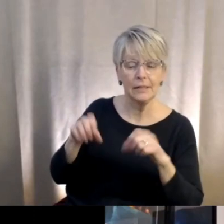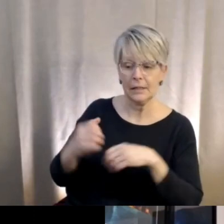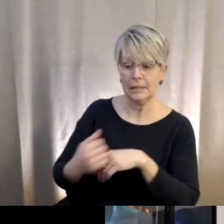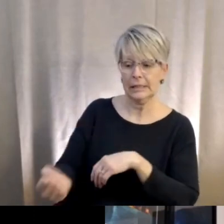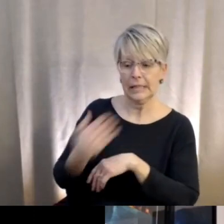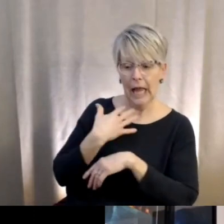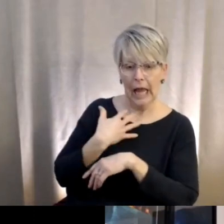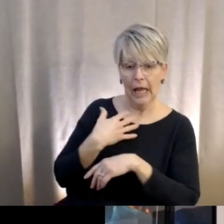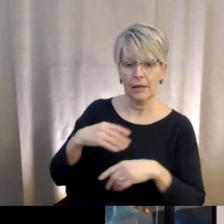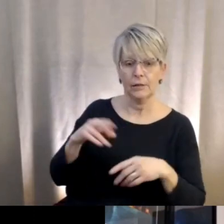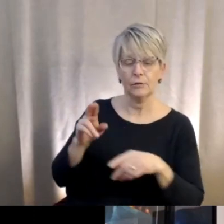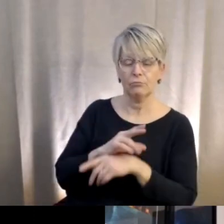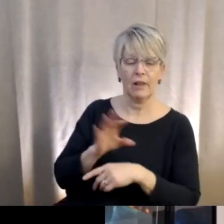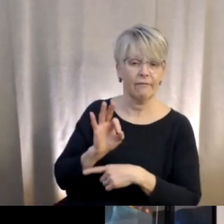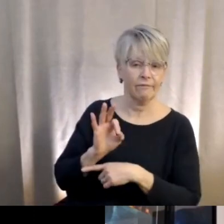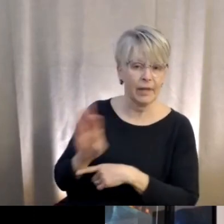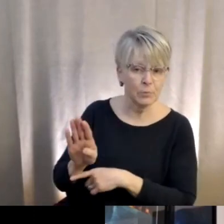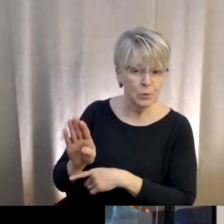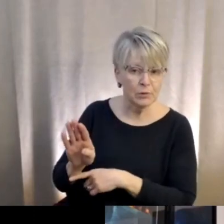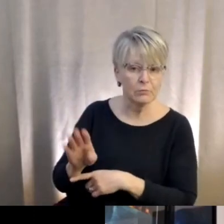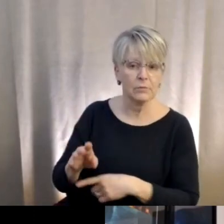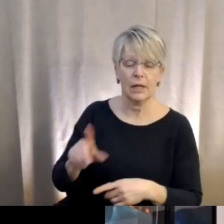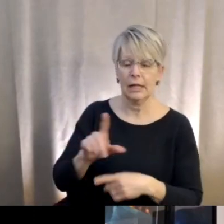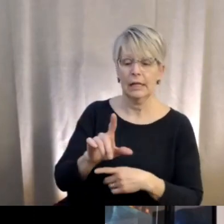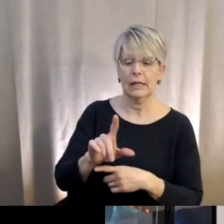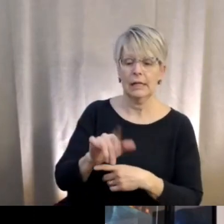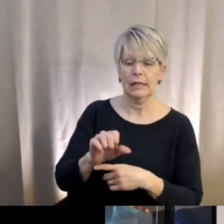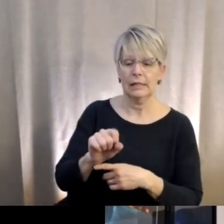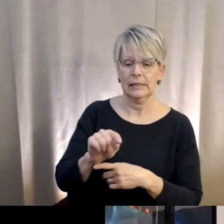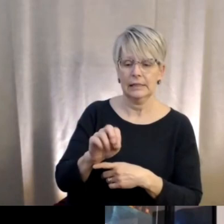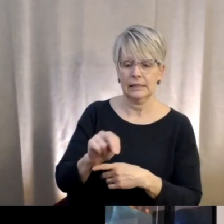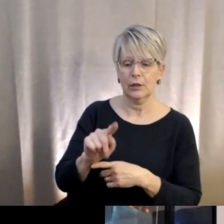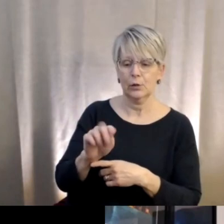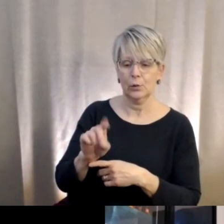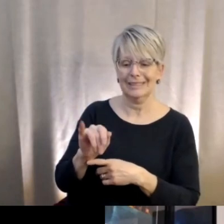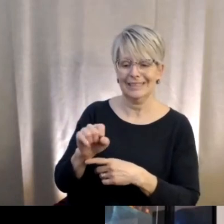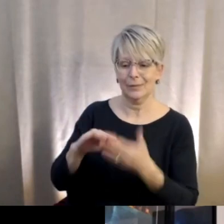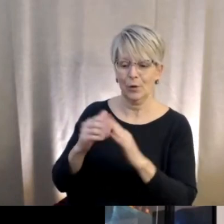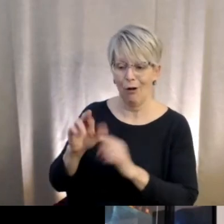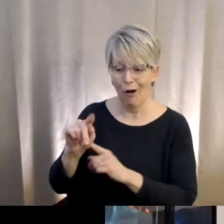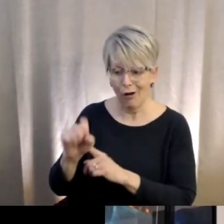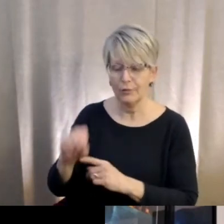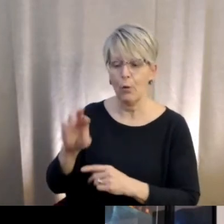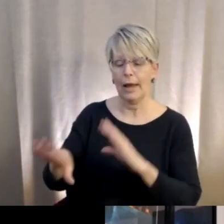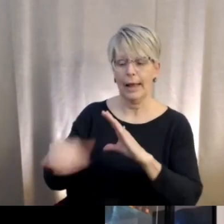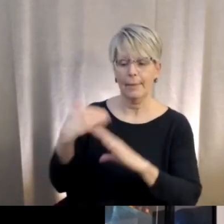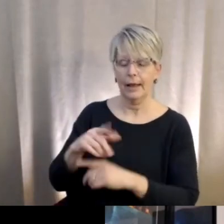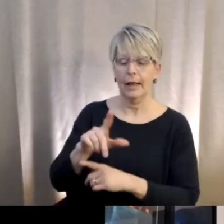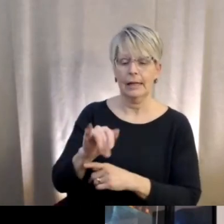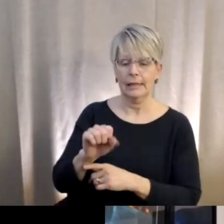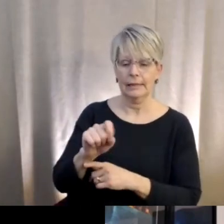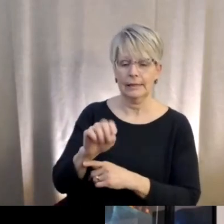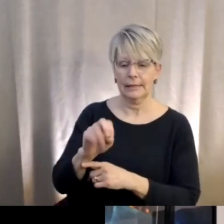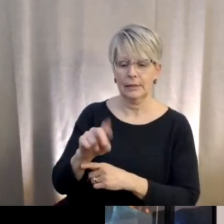You can send it to us via our Facebook page, Listen to Dis Community Arts, or you can also email us, Listen to Dis